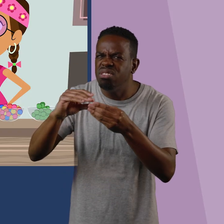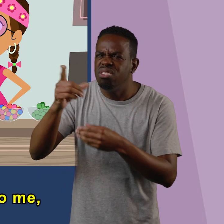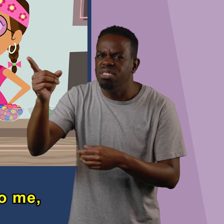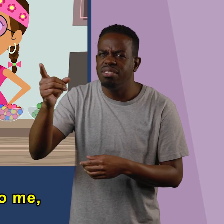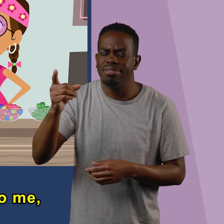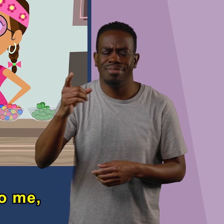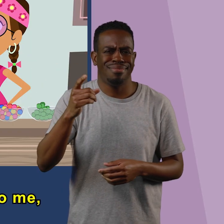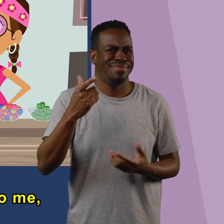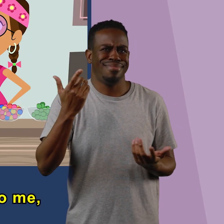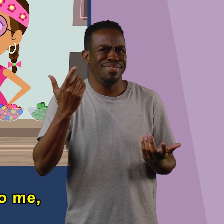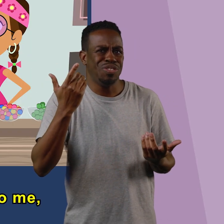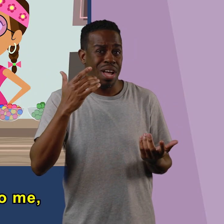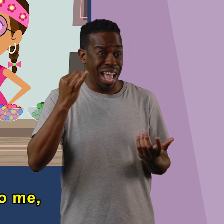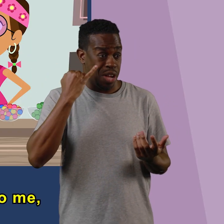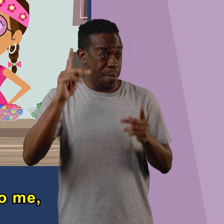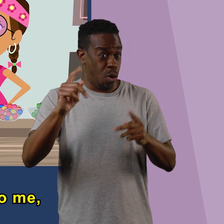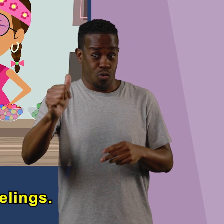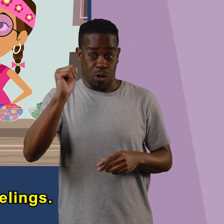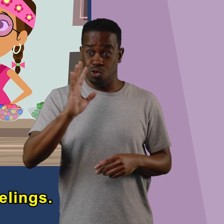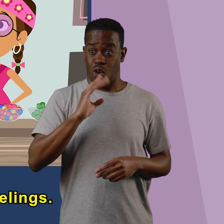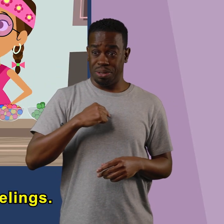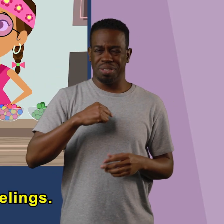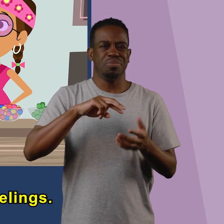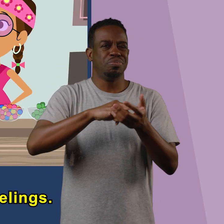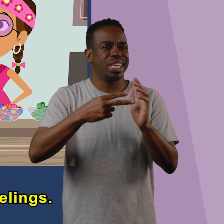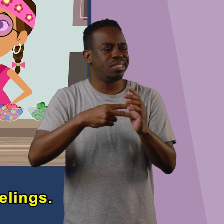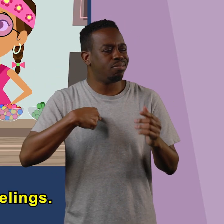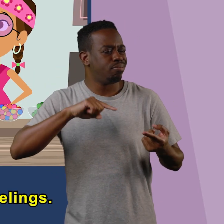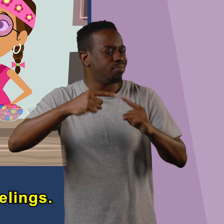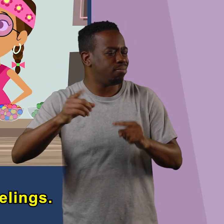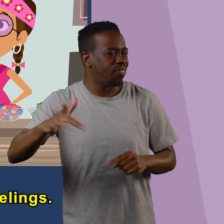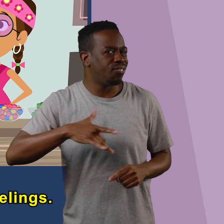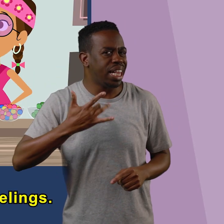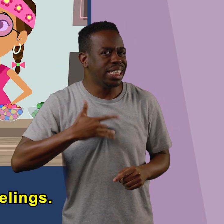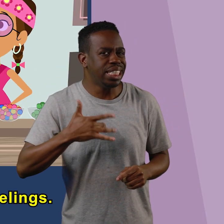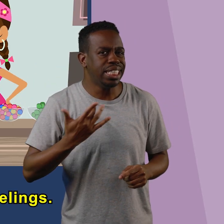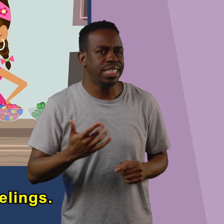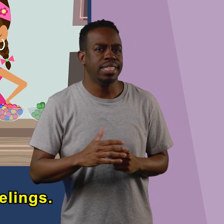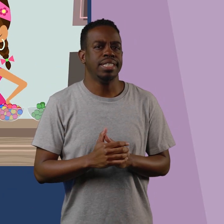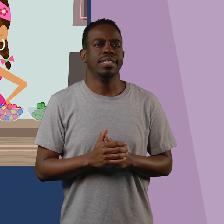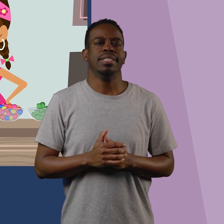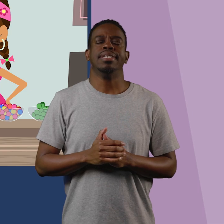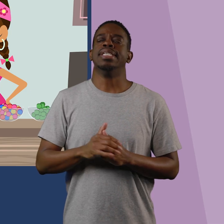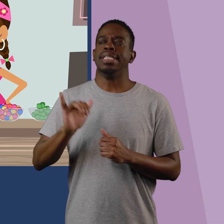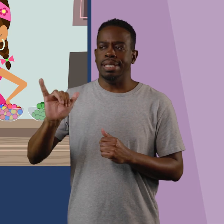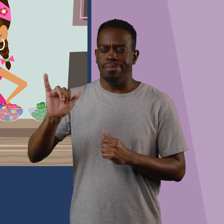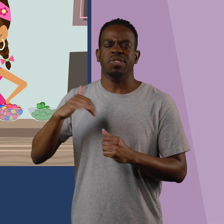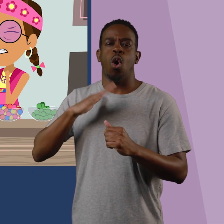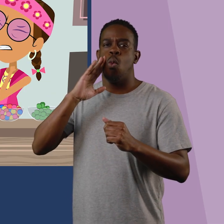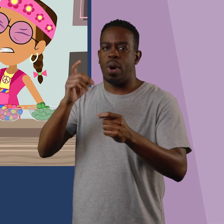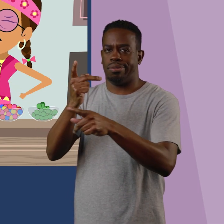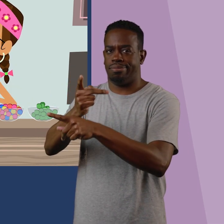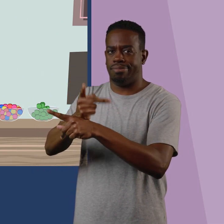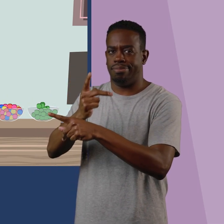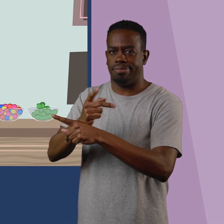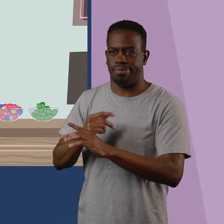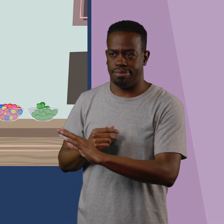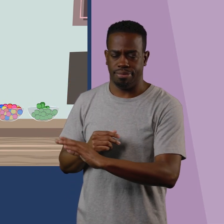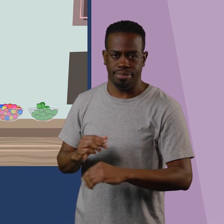don't know, but when people refuse to talk to me, that usually means I said something that hurt their feelings. I'll handle it.